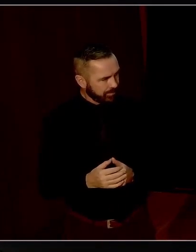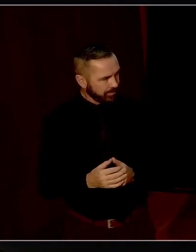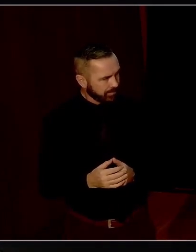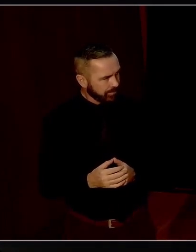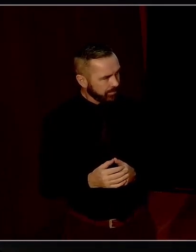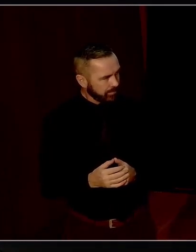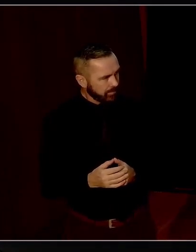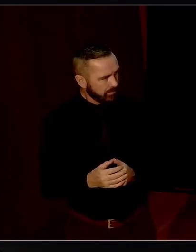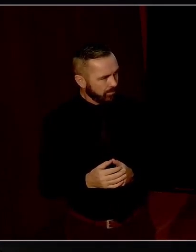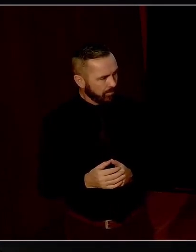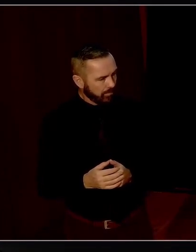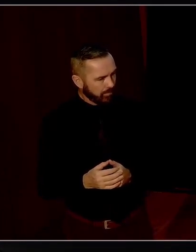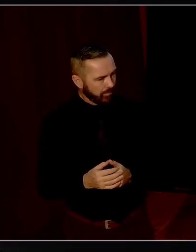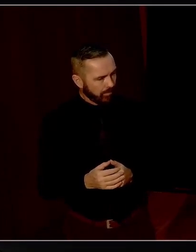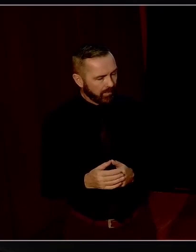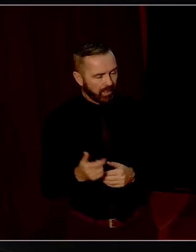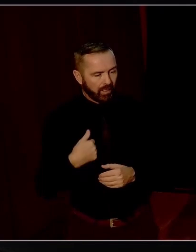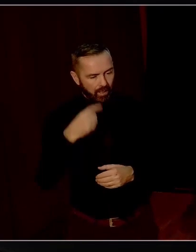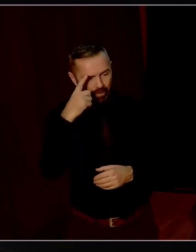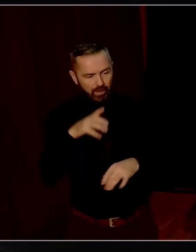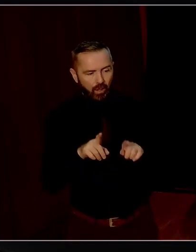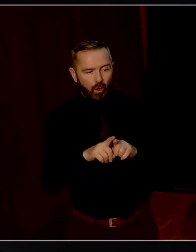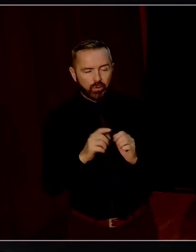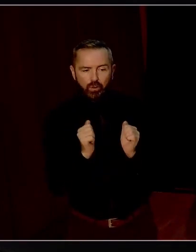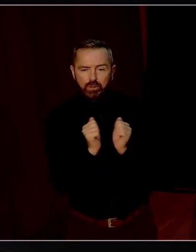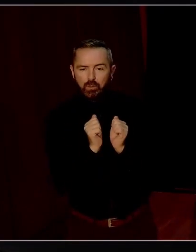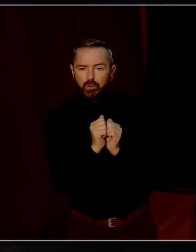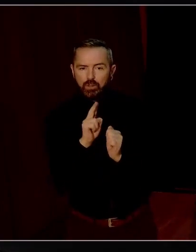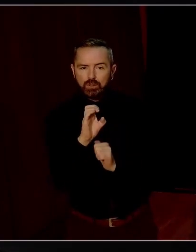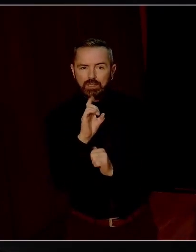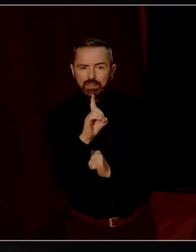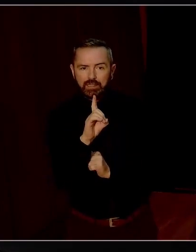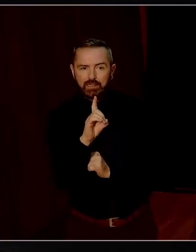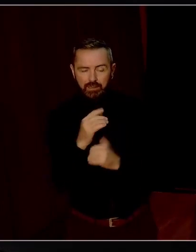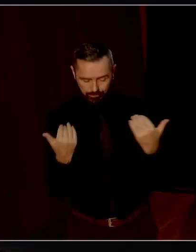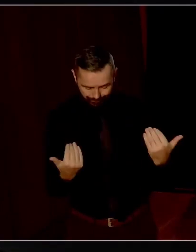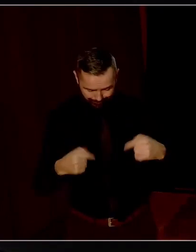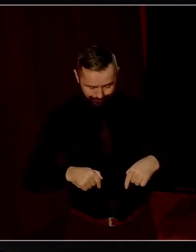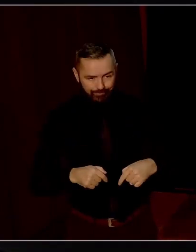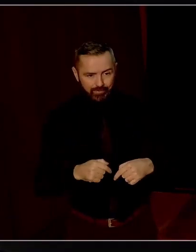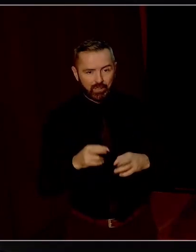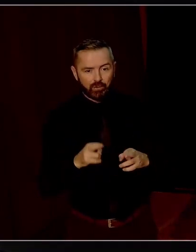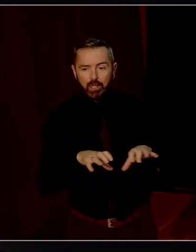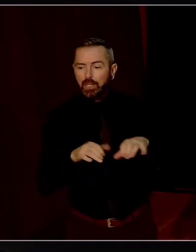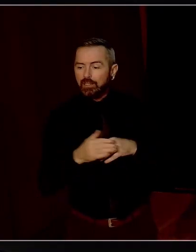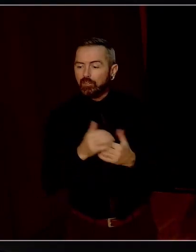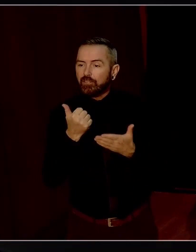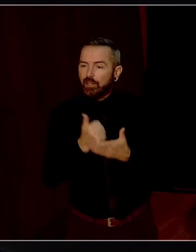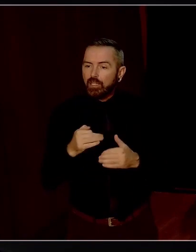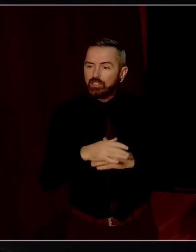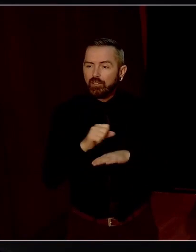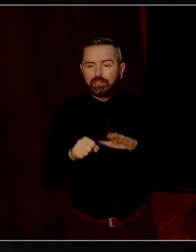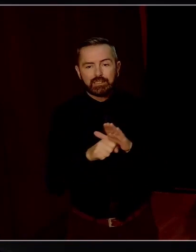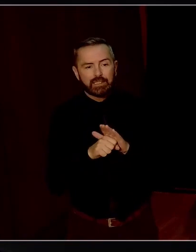it's appropriate then that UCD should be the setting for this seminar, these papers on the foundation of the